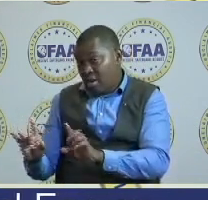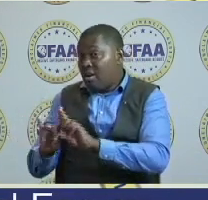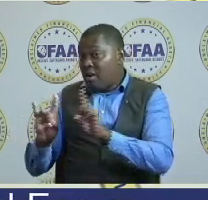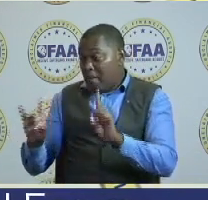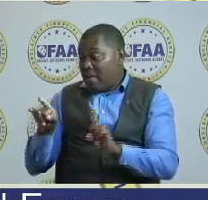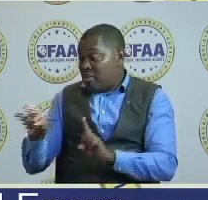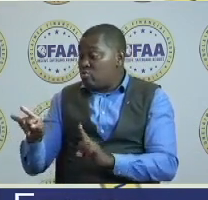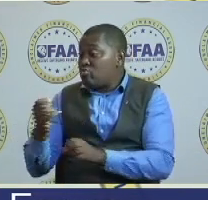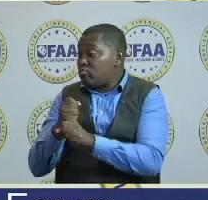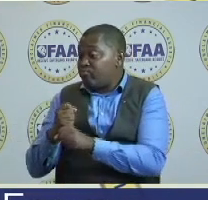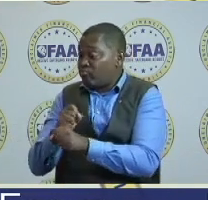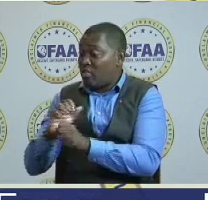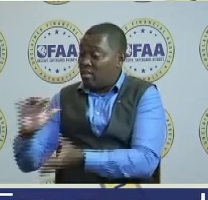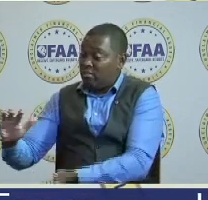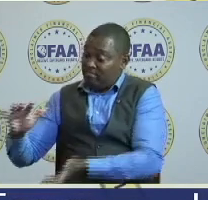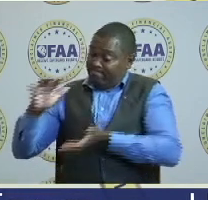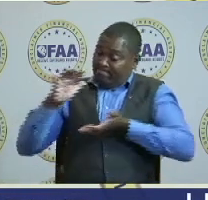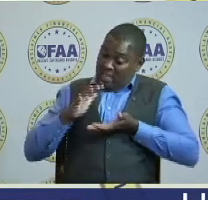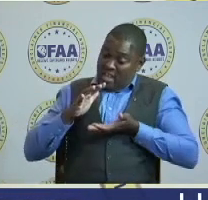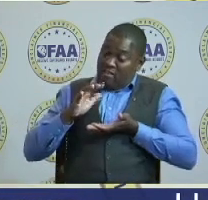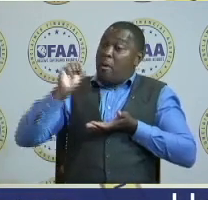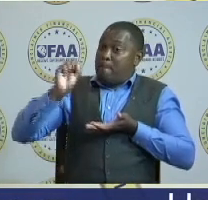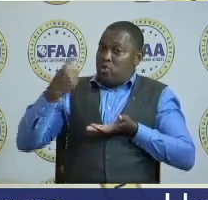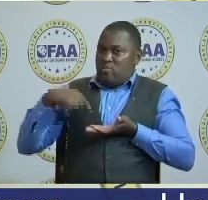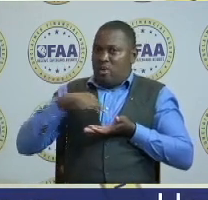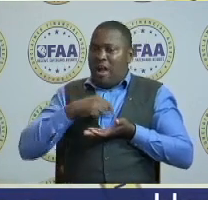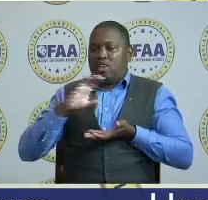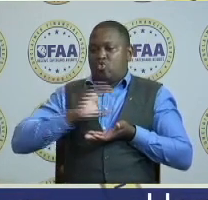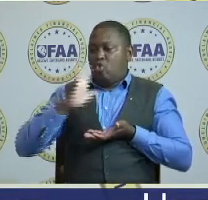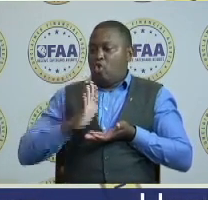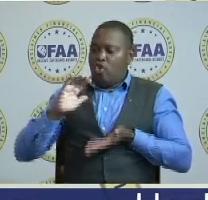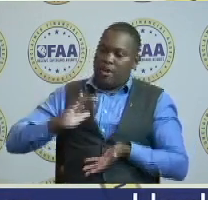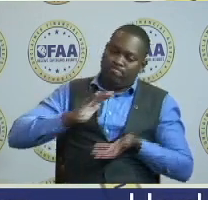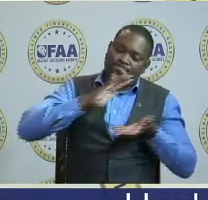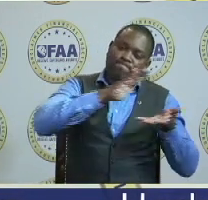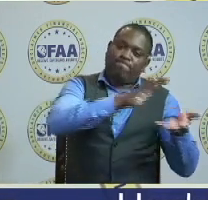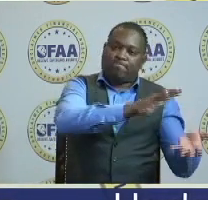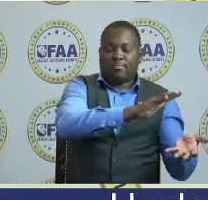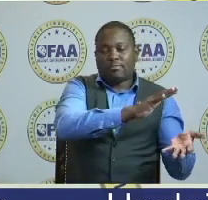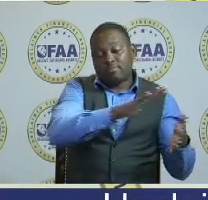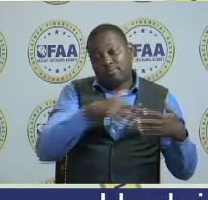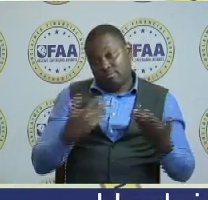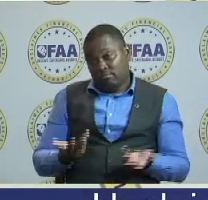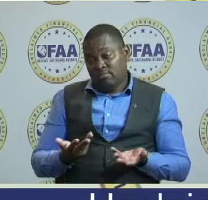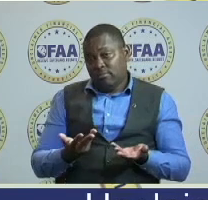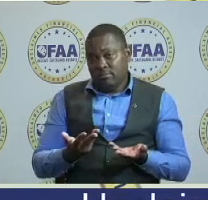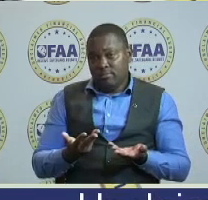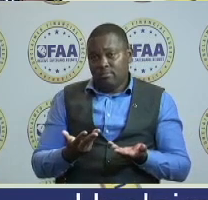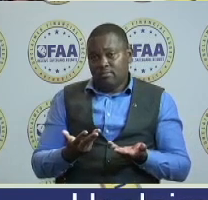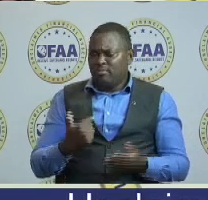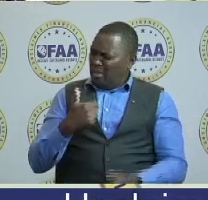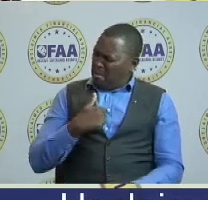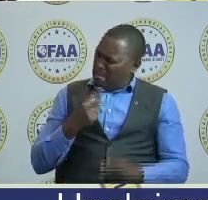have not remitted that money to the authority to enable us to reunify that money with the citizens of this country. And